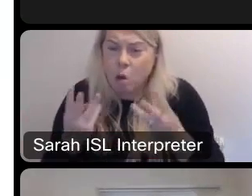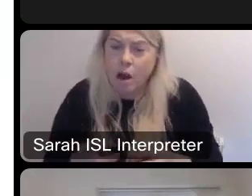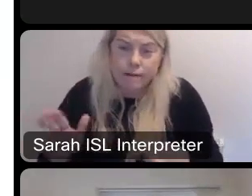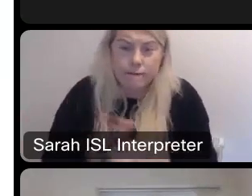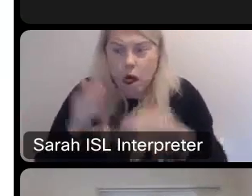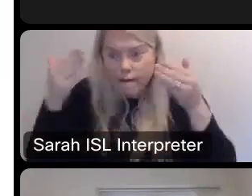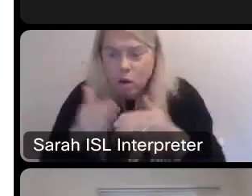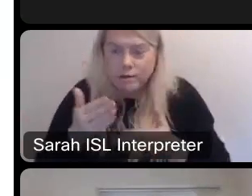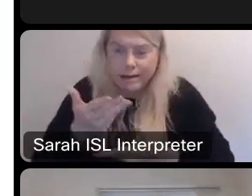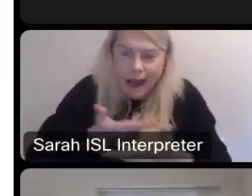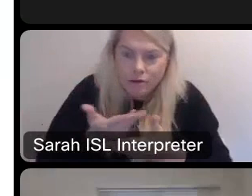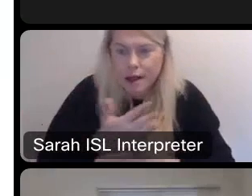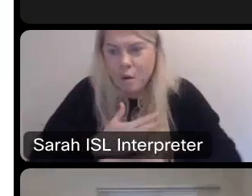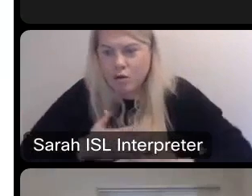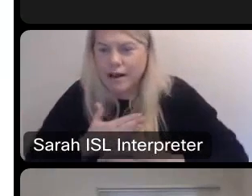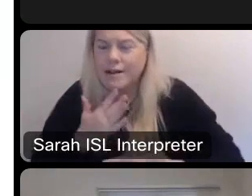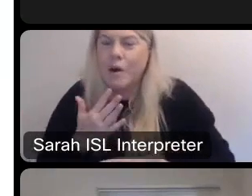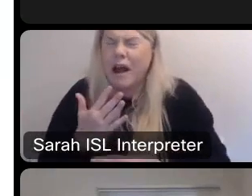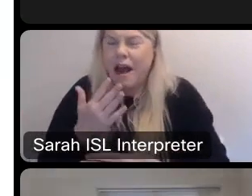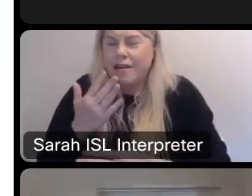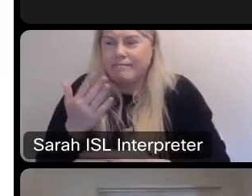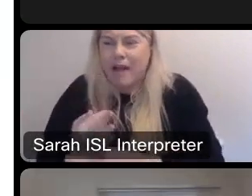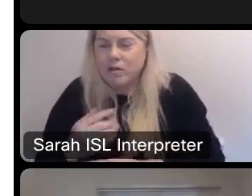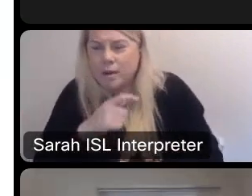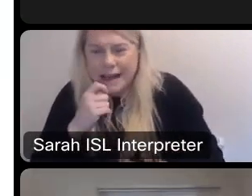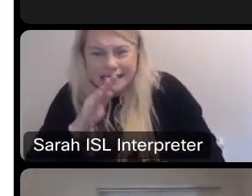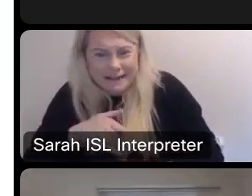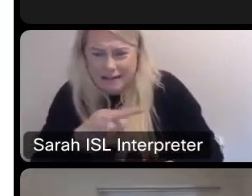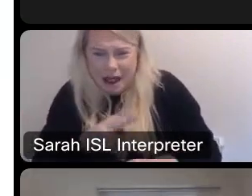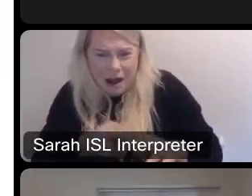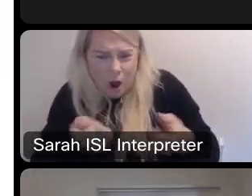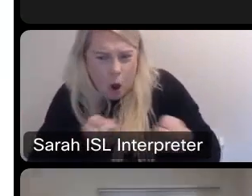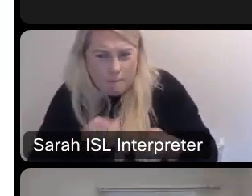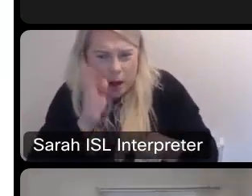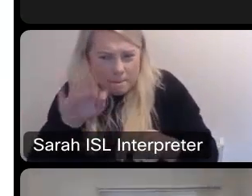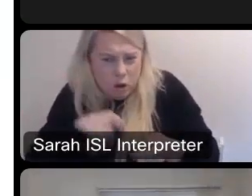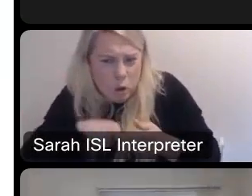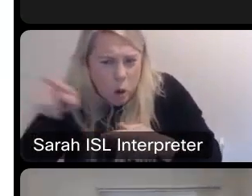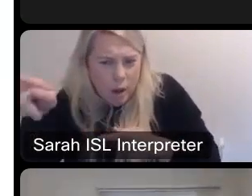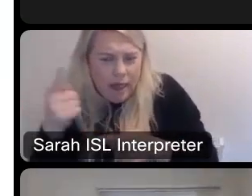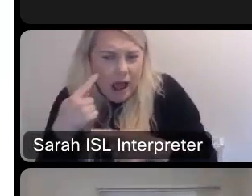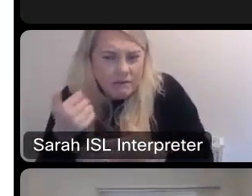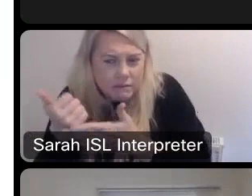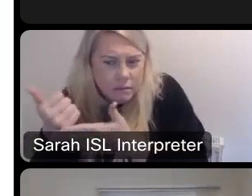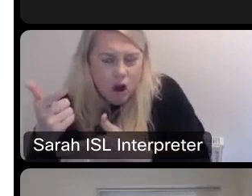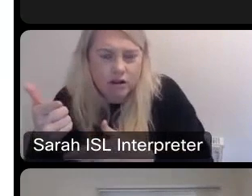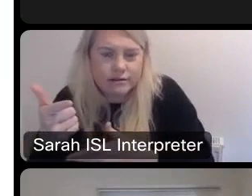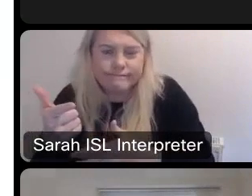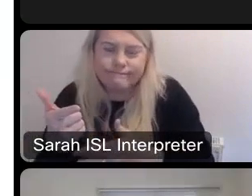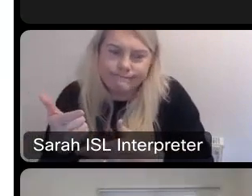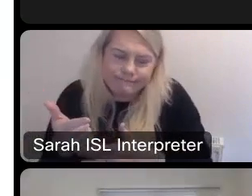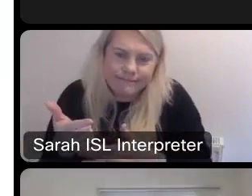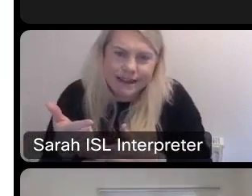so it's to avoid the tendency to say, like, you're not coping, so therefore you must go here, and really, I suppose, more